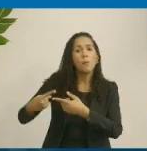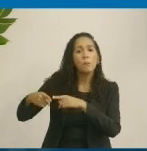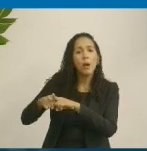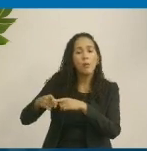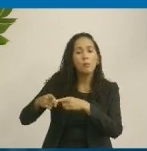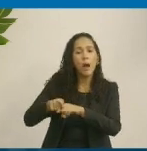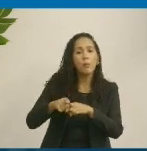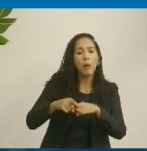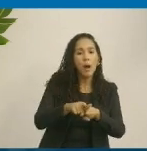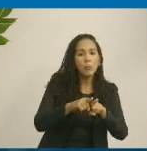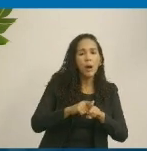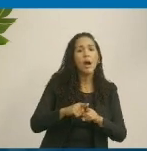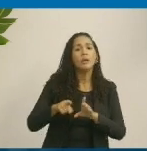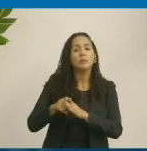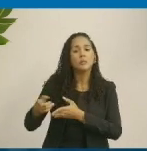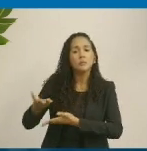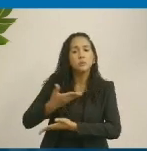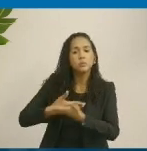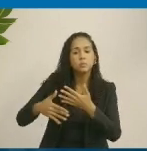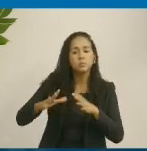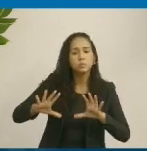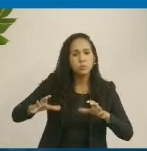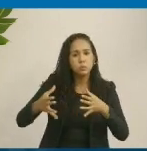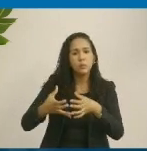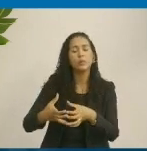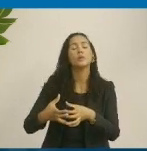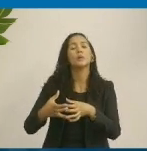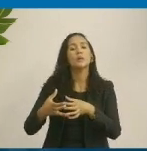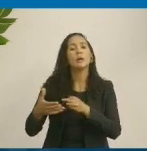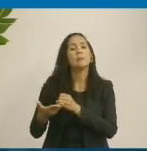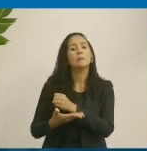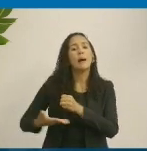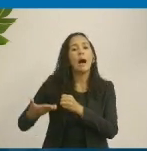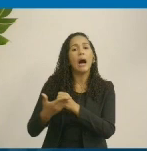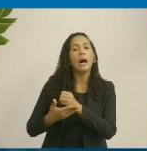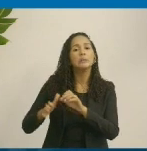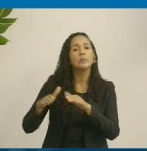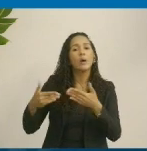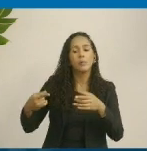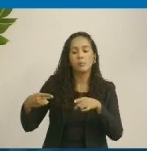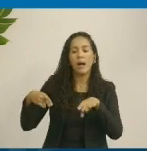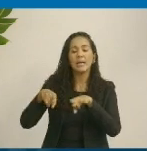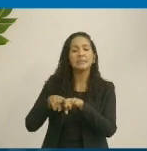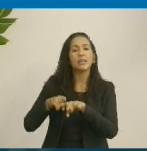collaborations. That is, every partner brings what it can bring to the